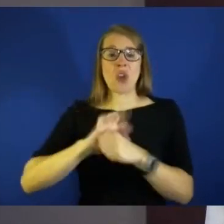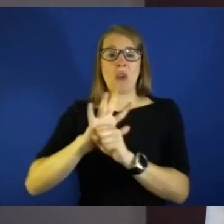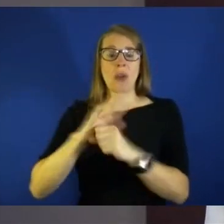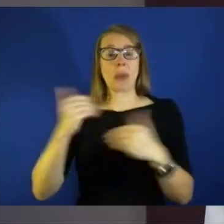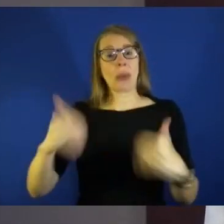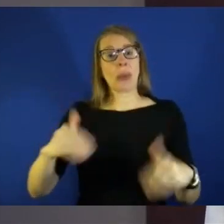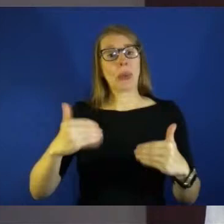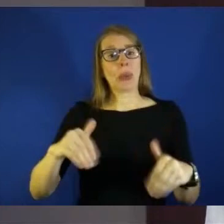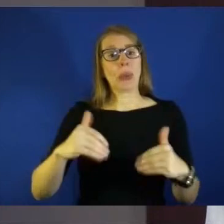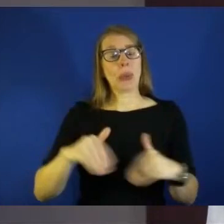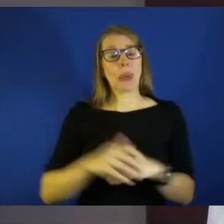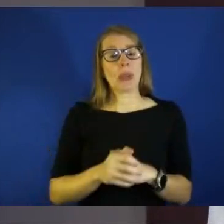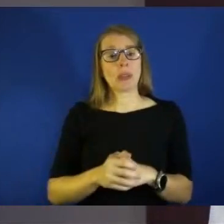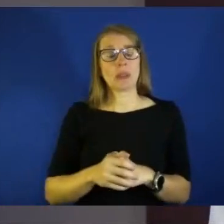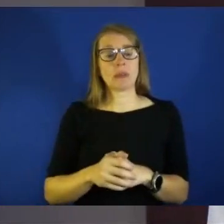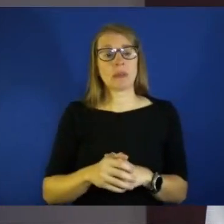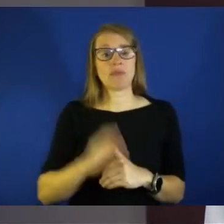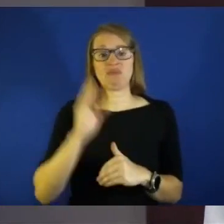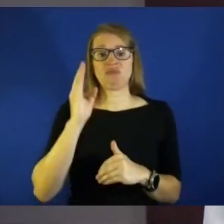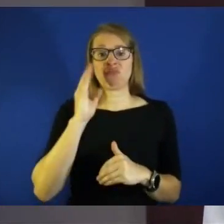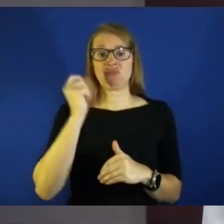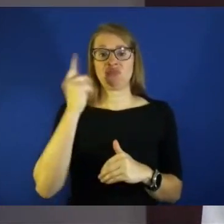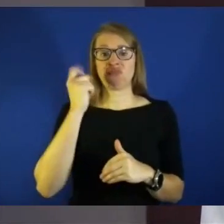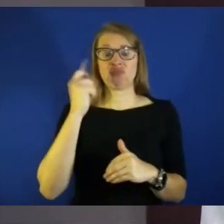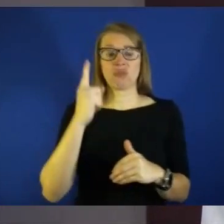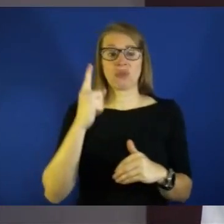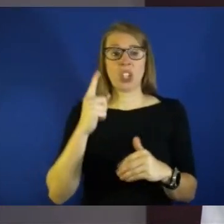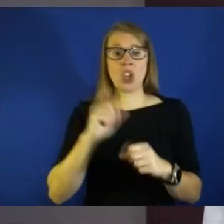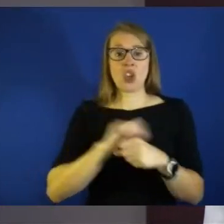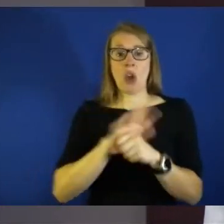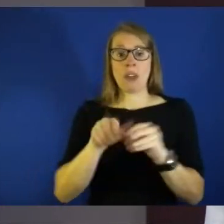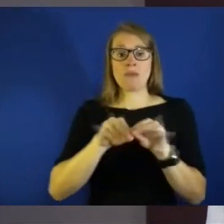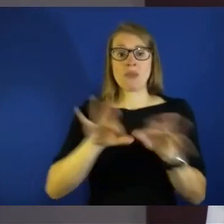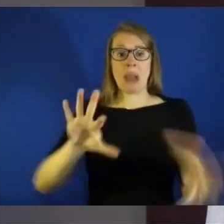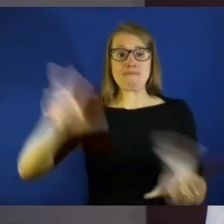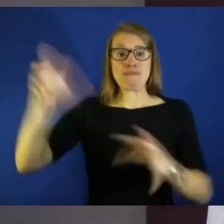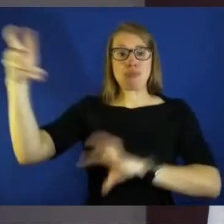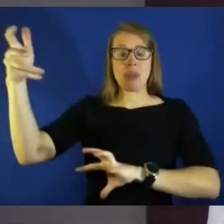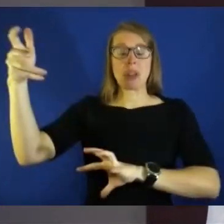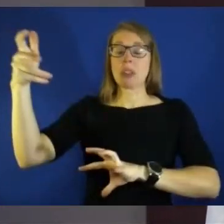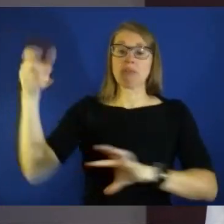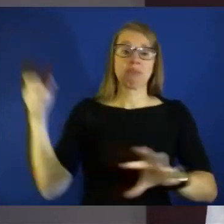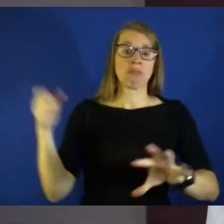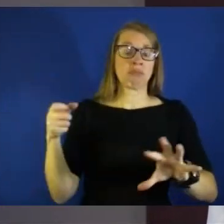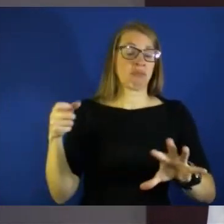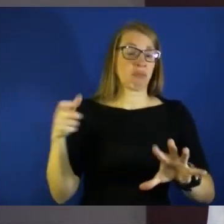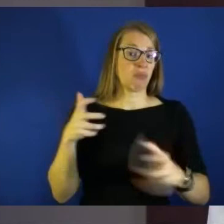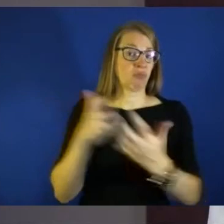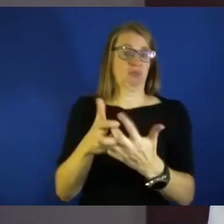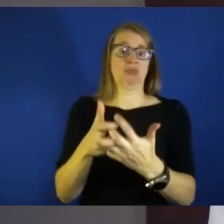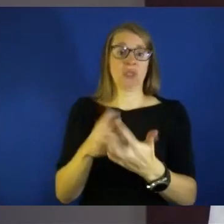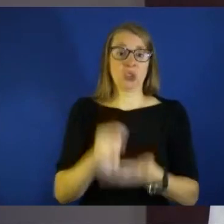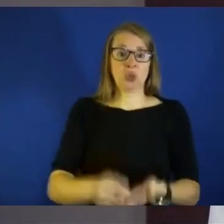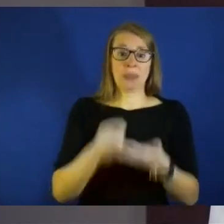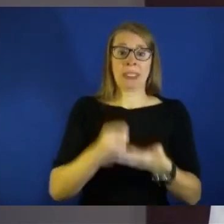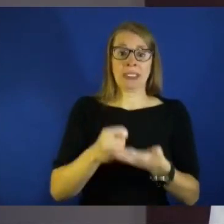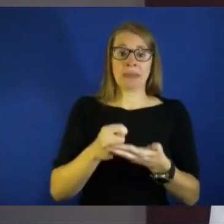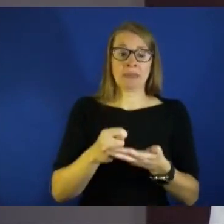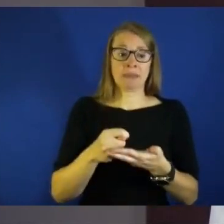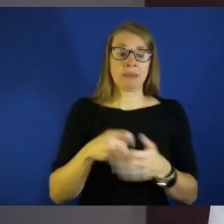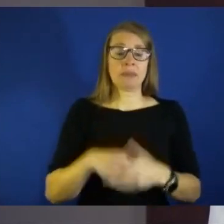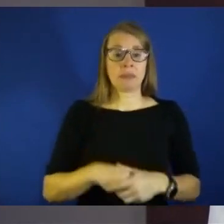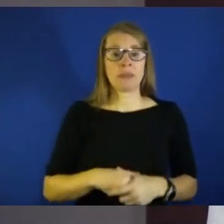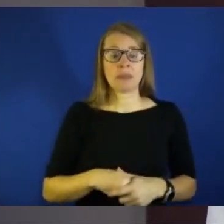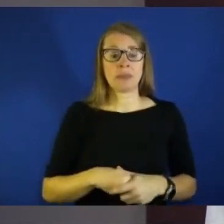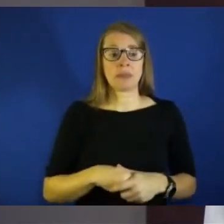unprecedented situation in quite a long time. But this is a type of treatment that medical